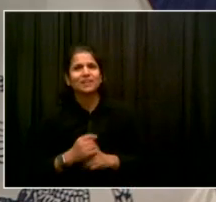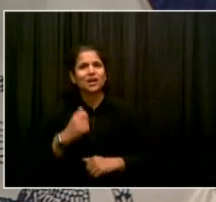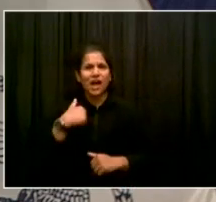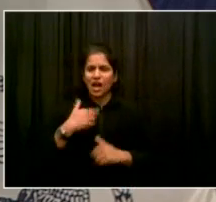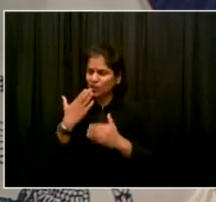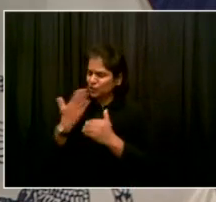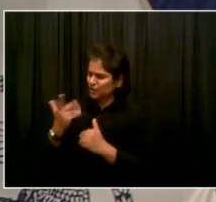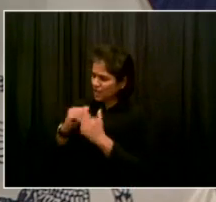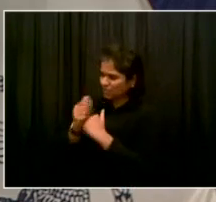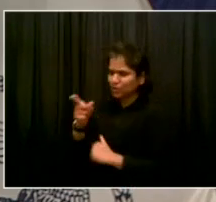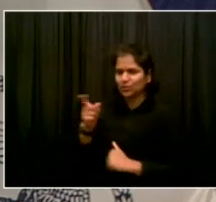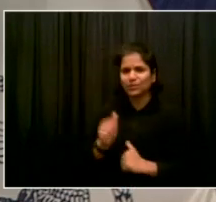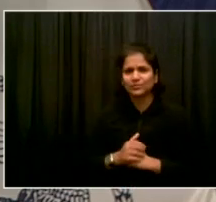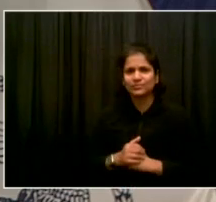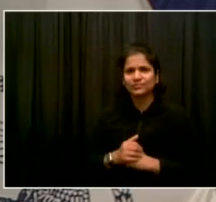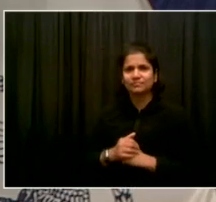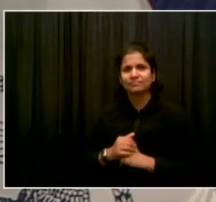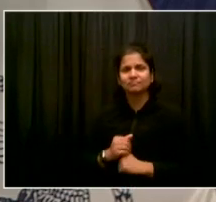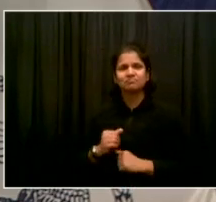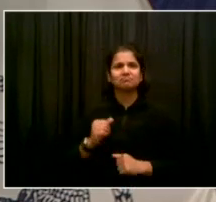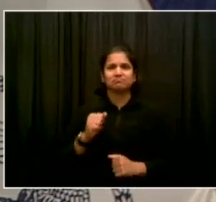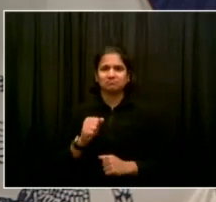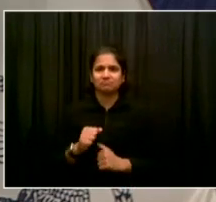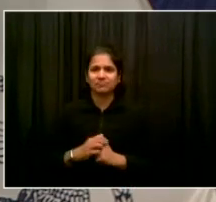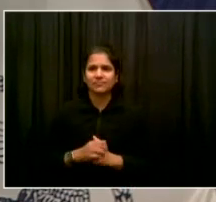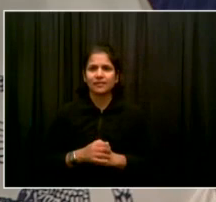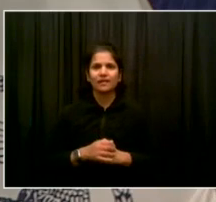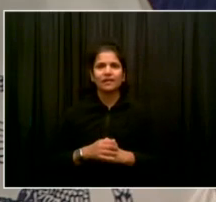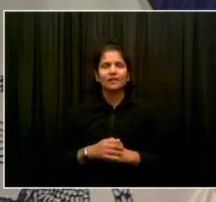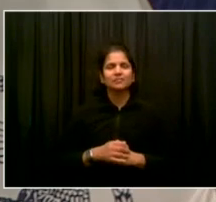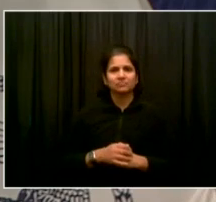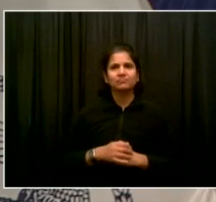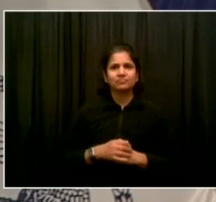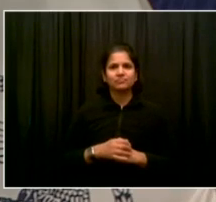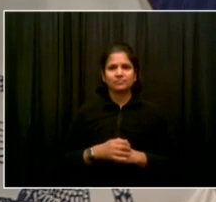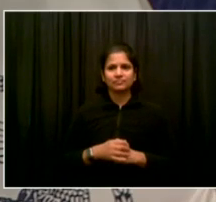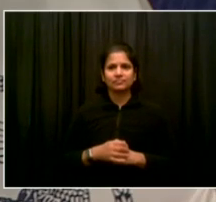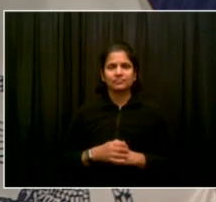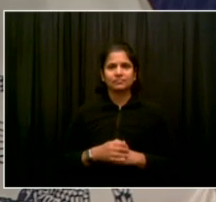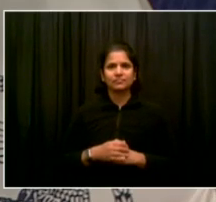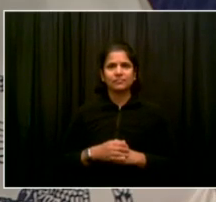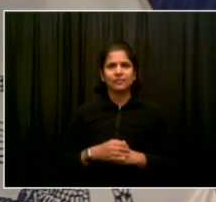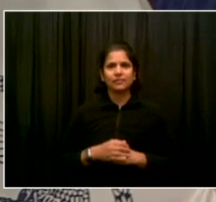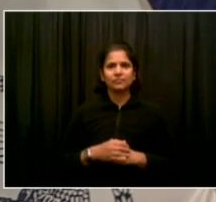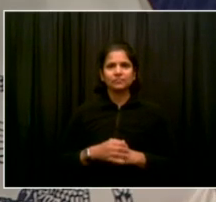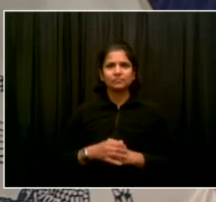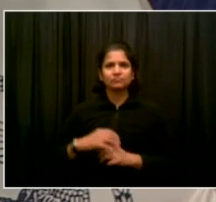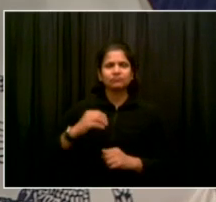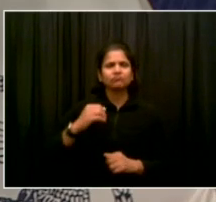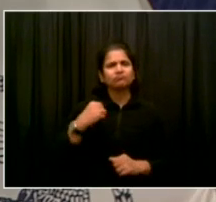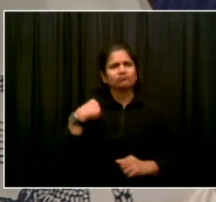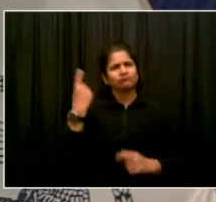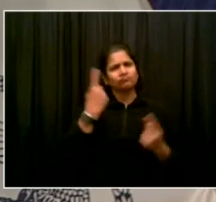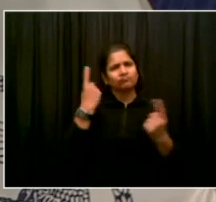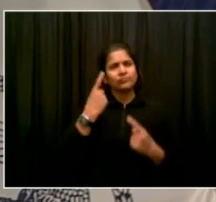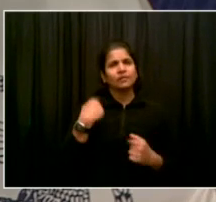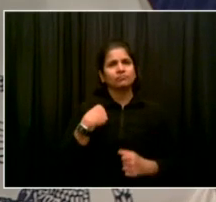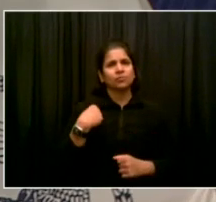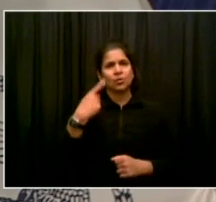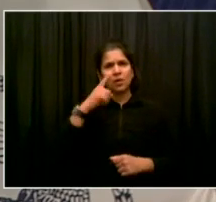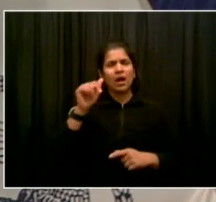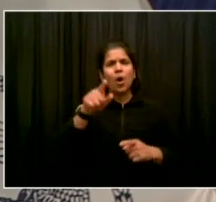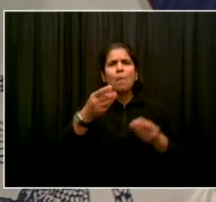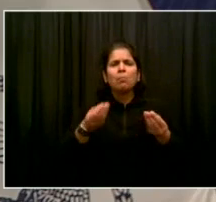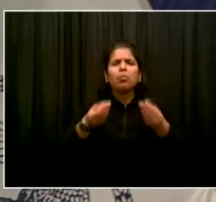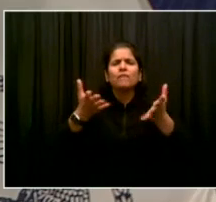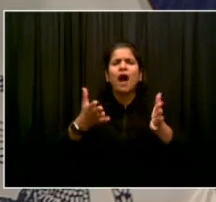I was wondering if you could just provide some context on the announcements you made today. What is the